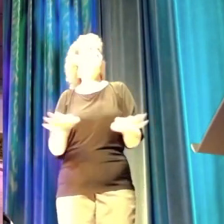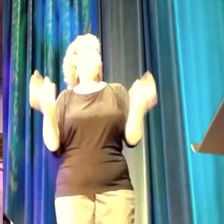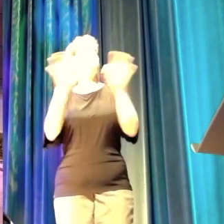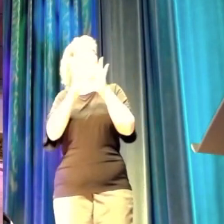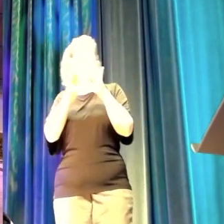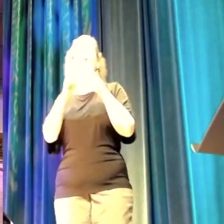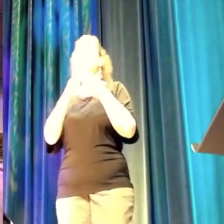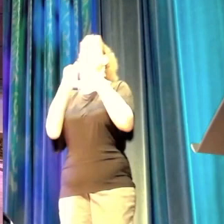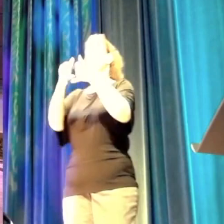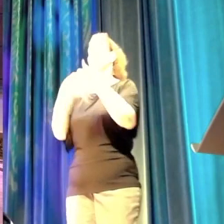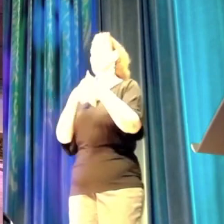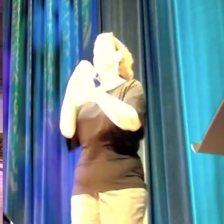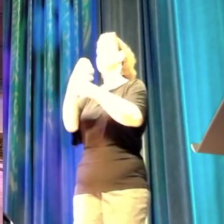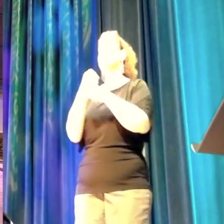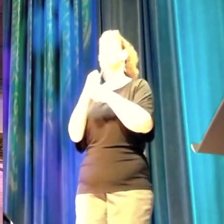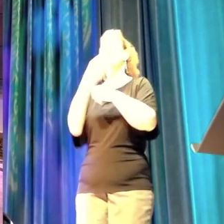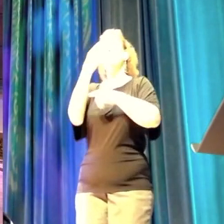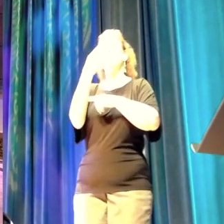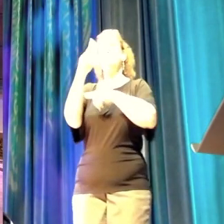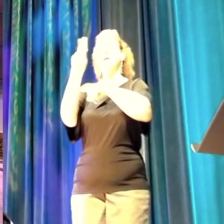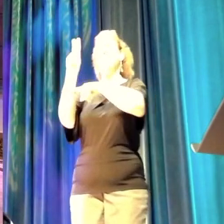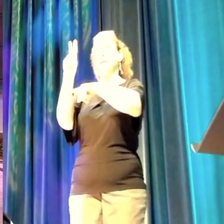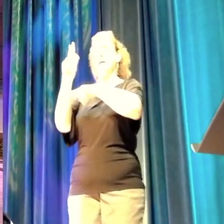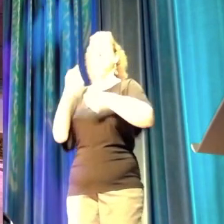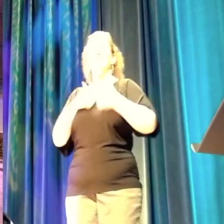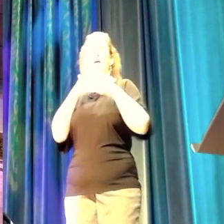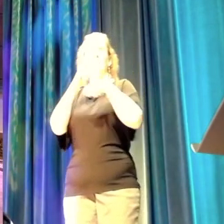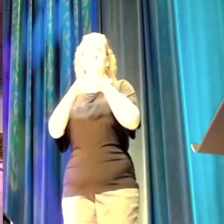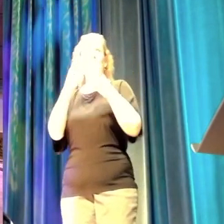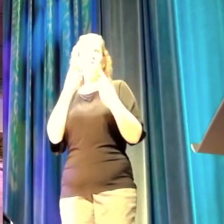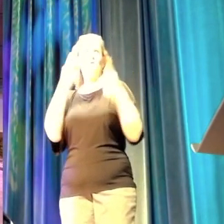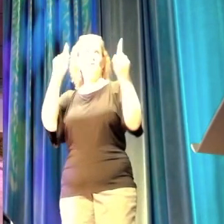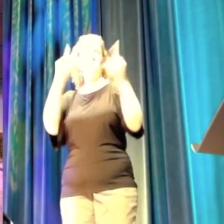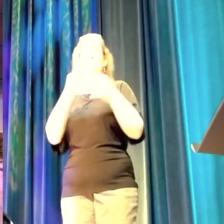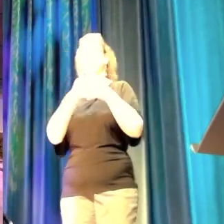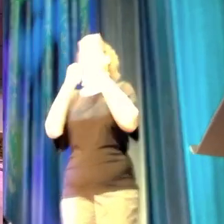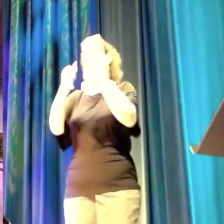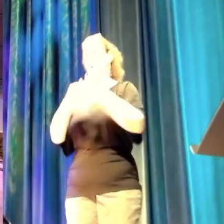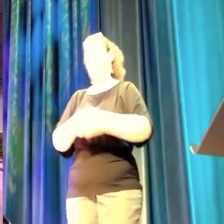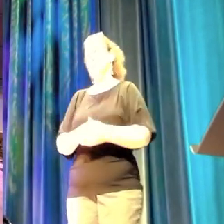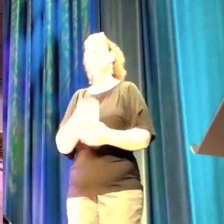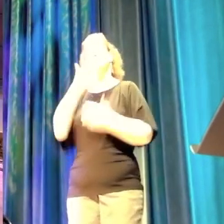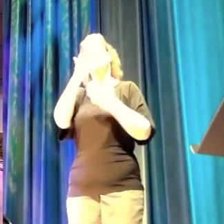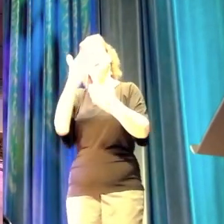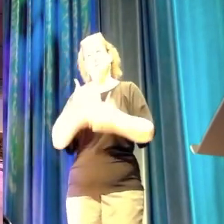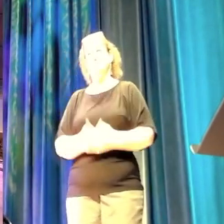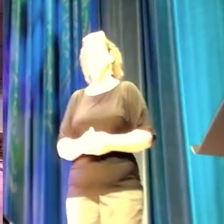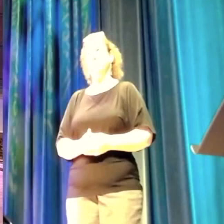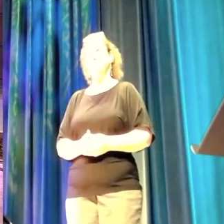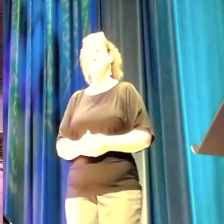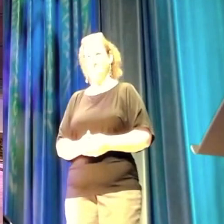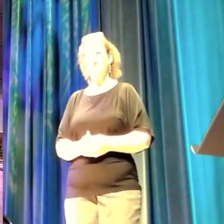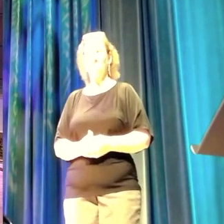have ever received is the Helen Keller Lifetime Achievement Award. Thank you.